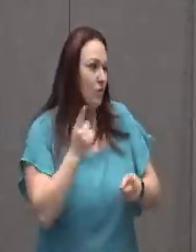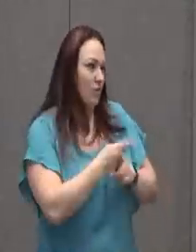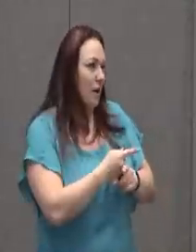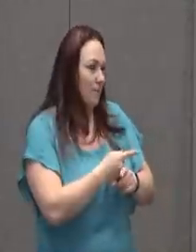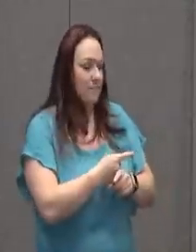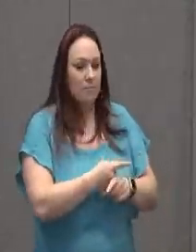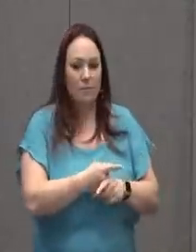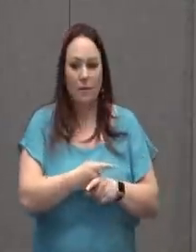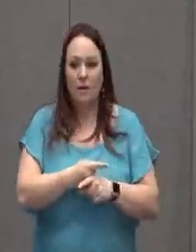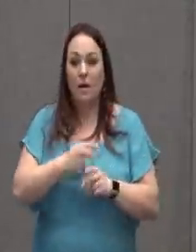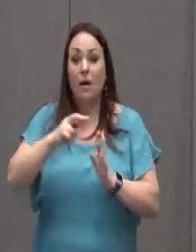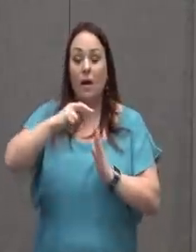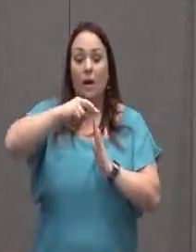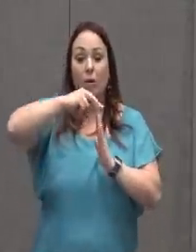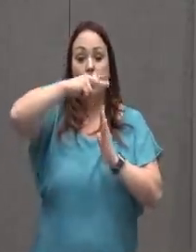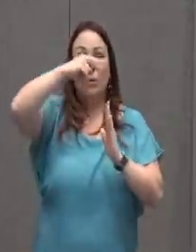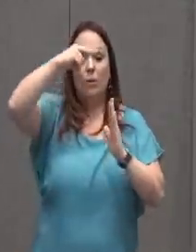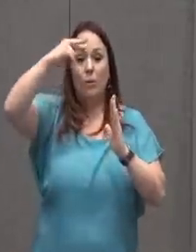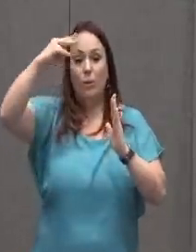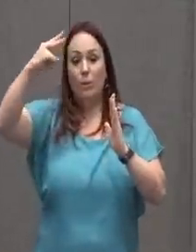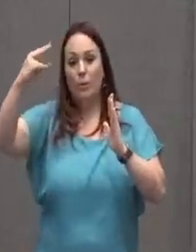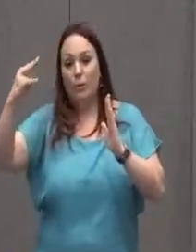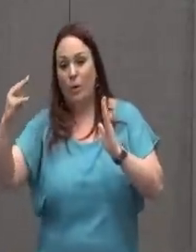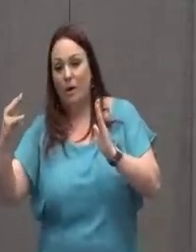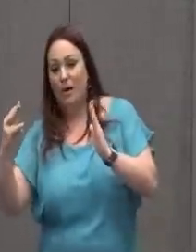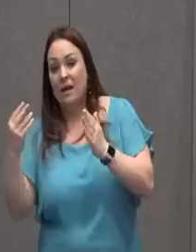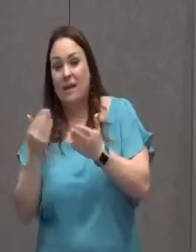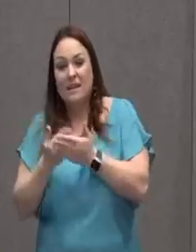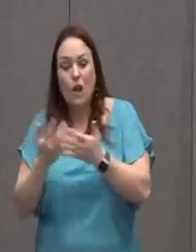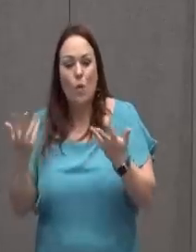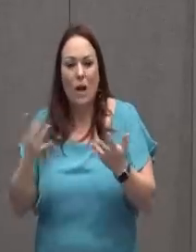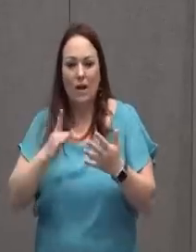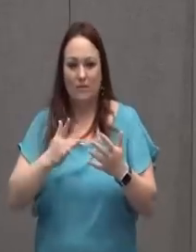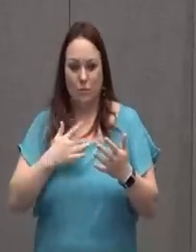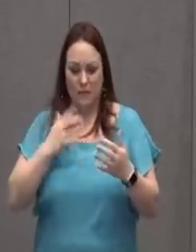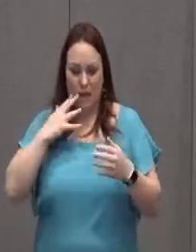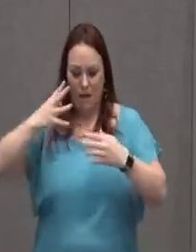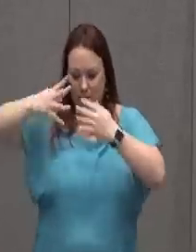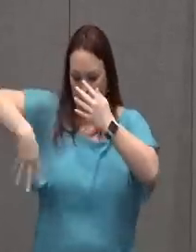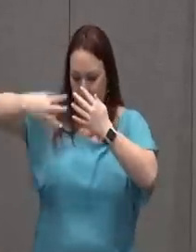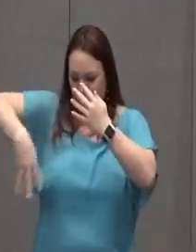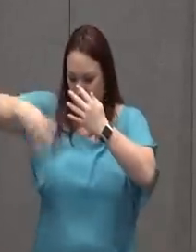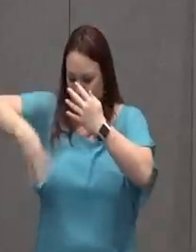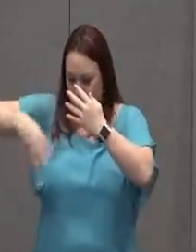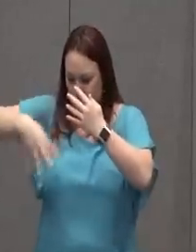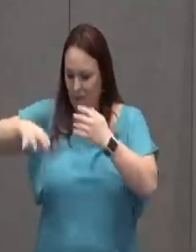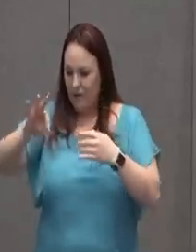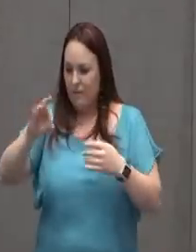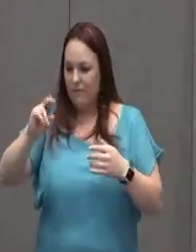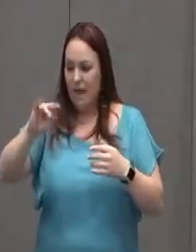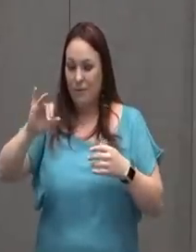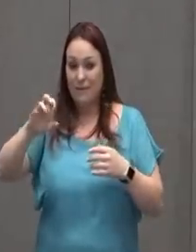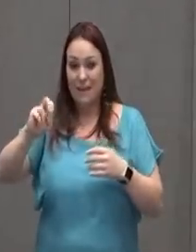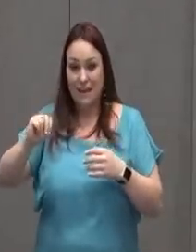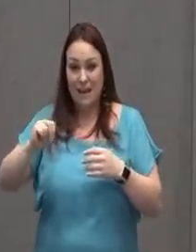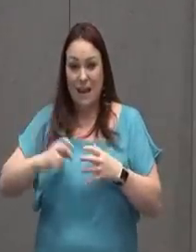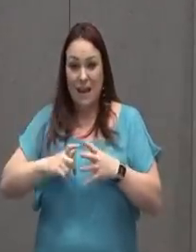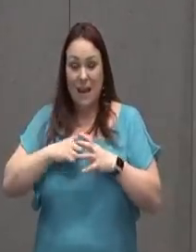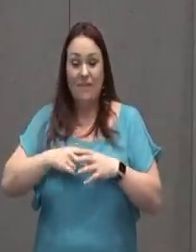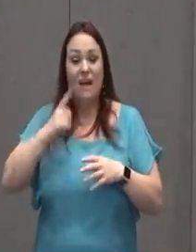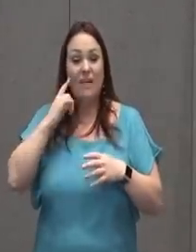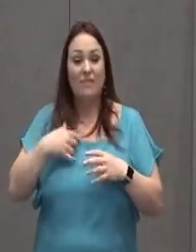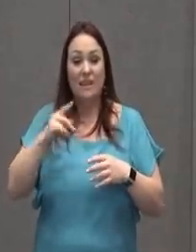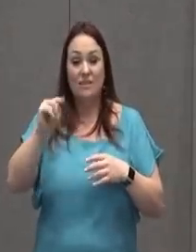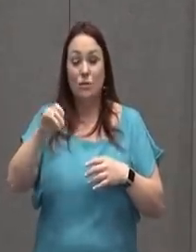They landed near what seemed to be a fountain, a waterfall pouring from a silver tube. Both ants had a powerful thirst